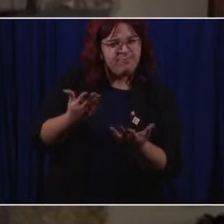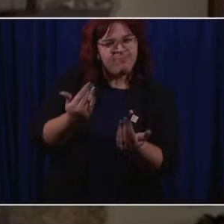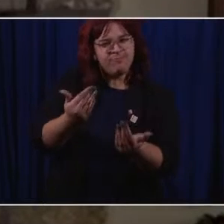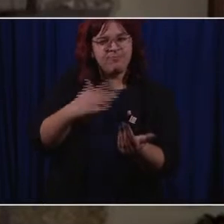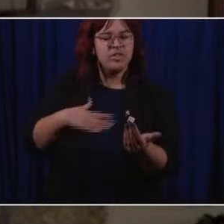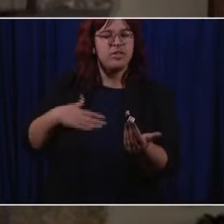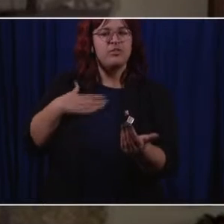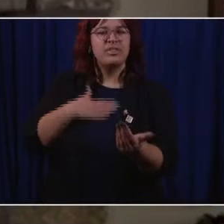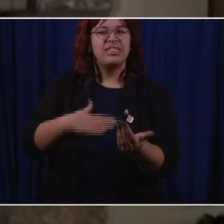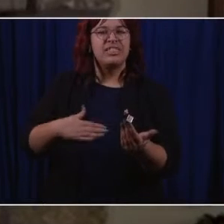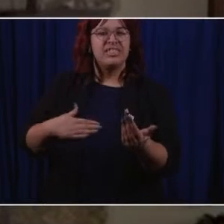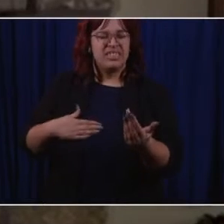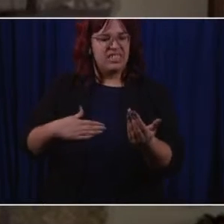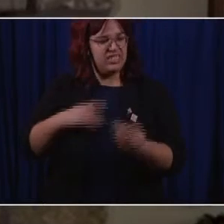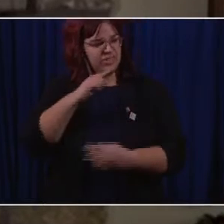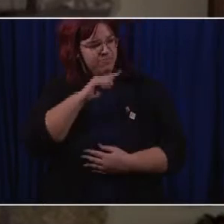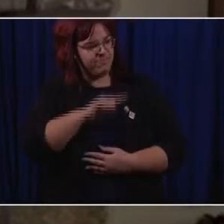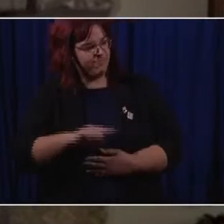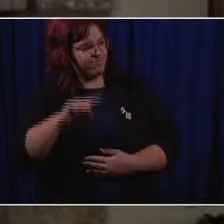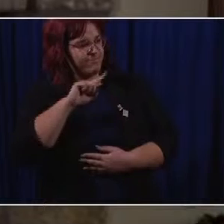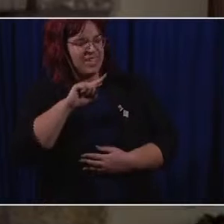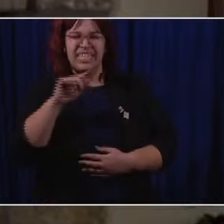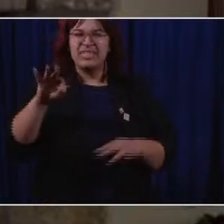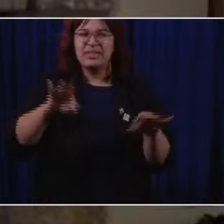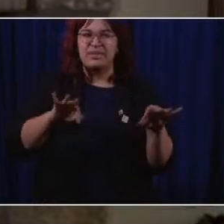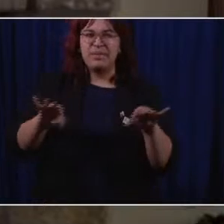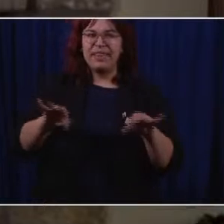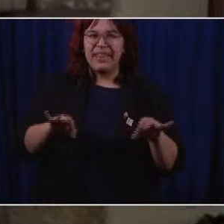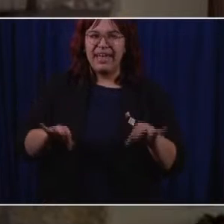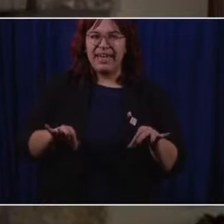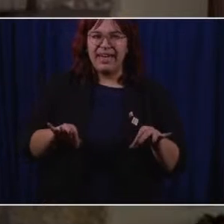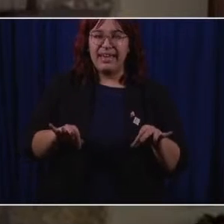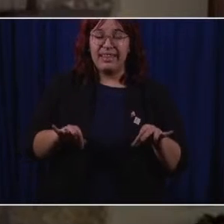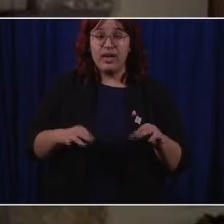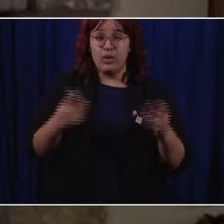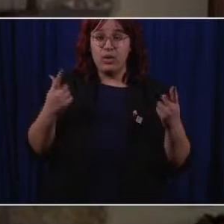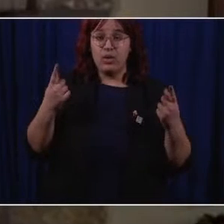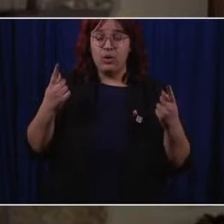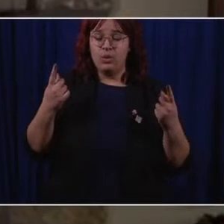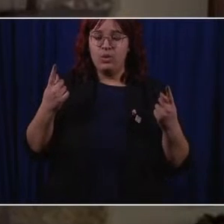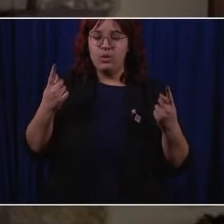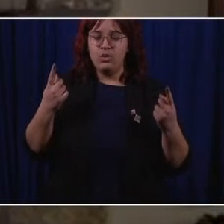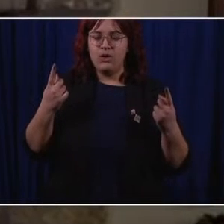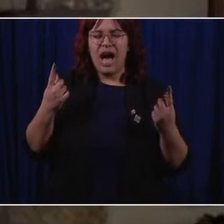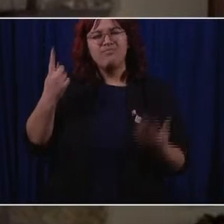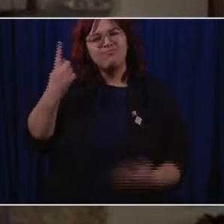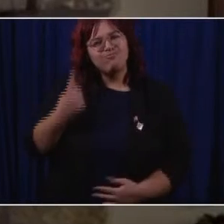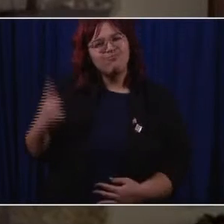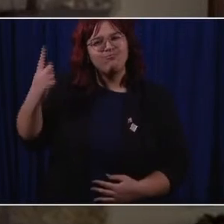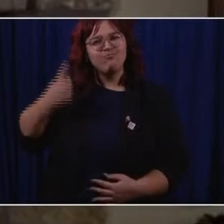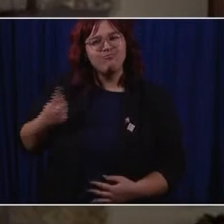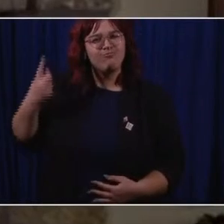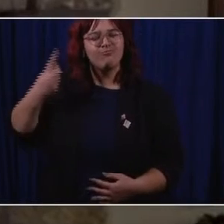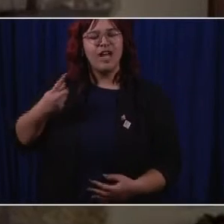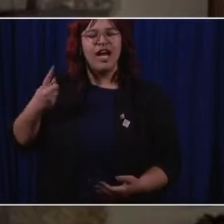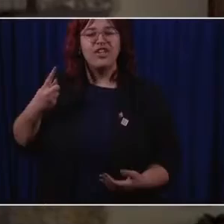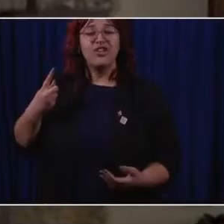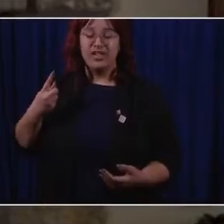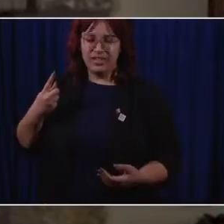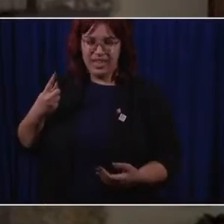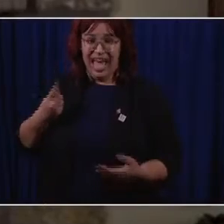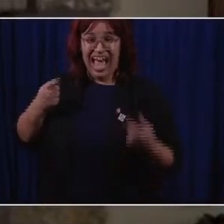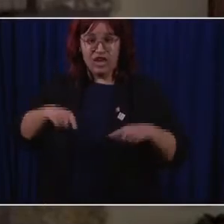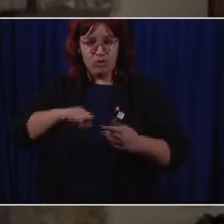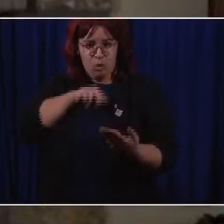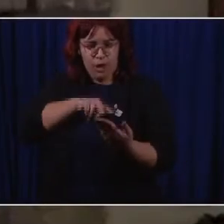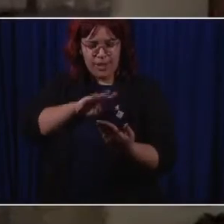little bit more detail. Are you encouraged that there's much absent? The purple